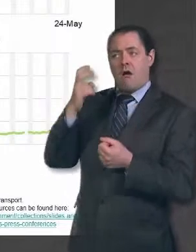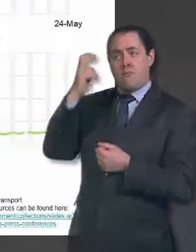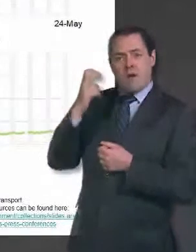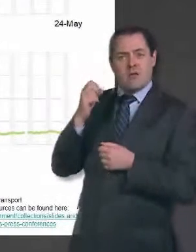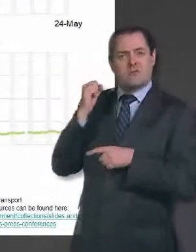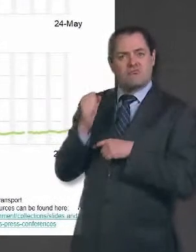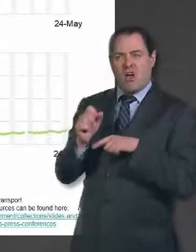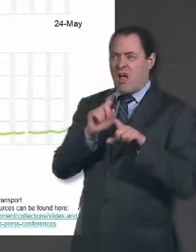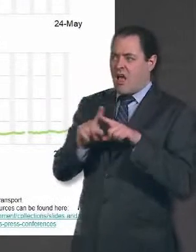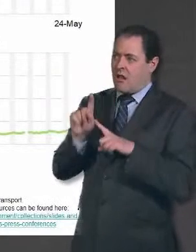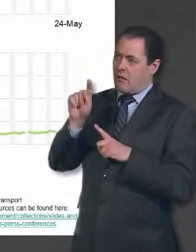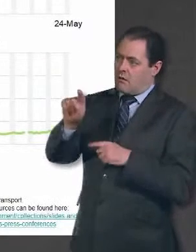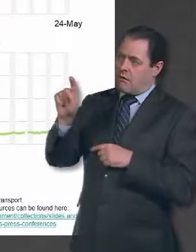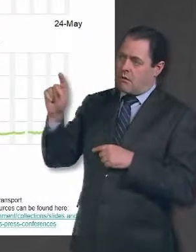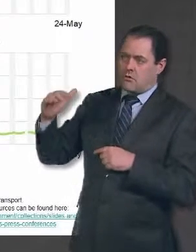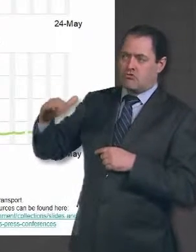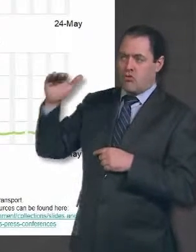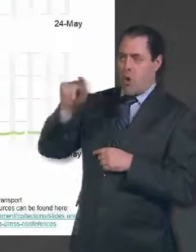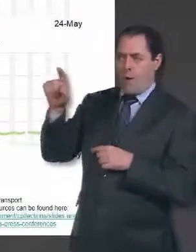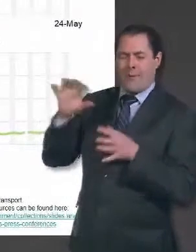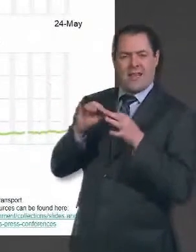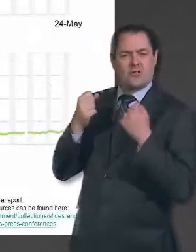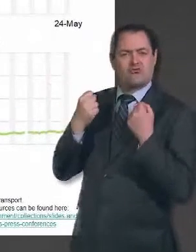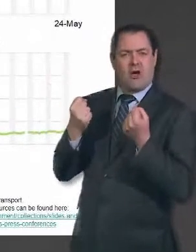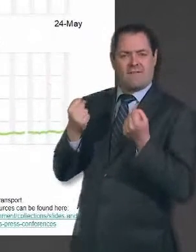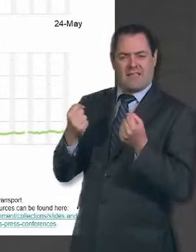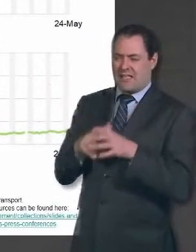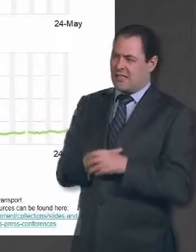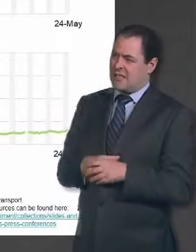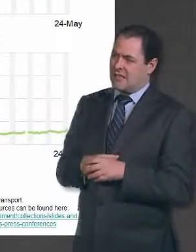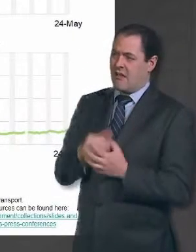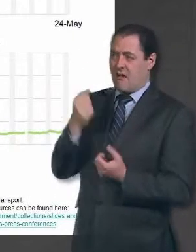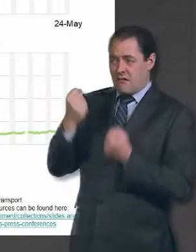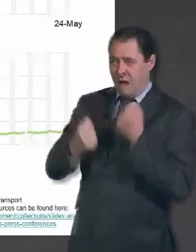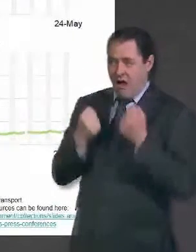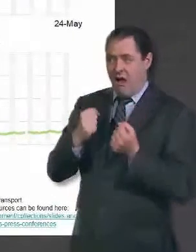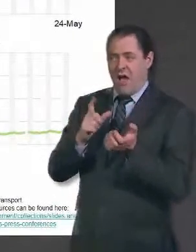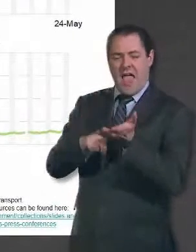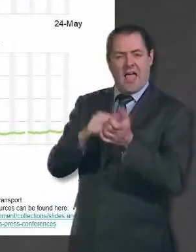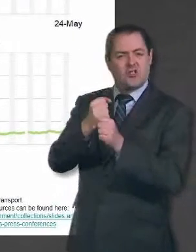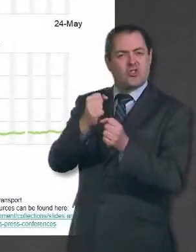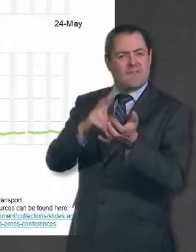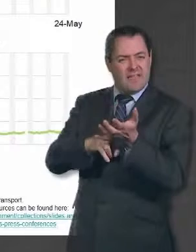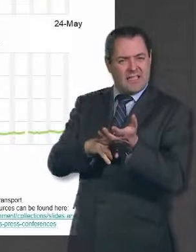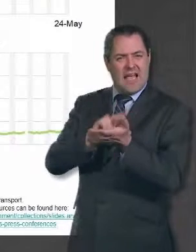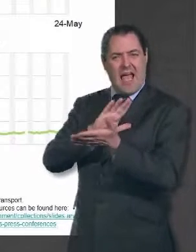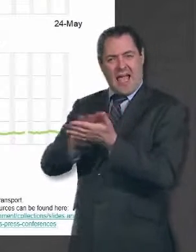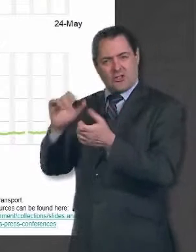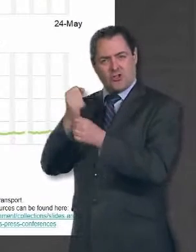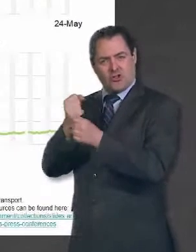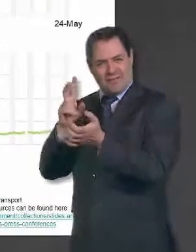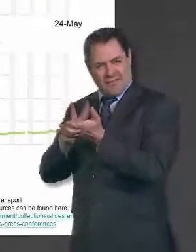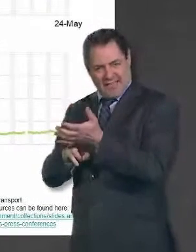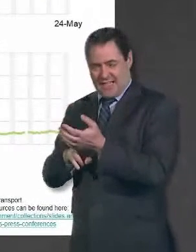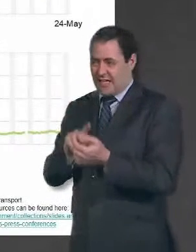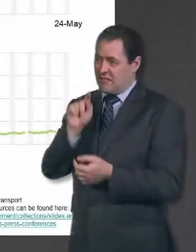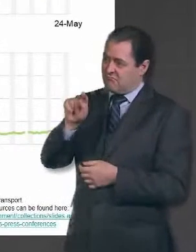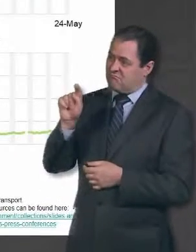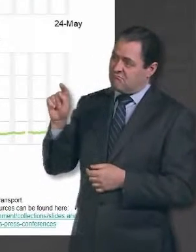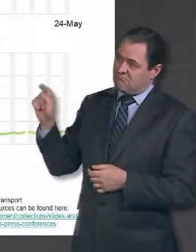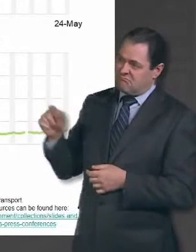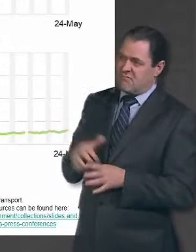vehicle transport, cars, light goods vehicles, and heavy goods vehicles. And we can see there that there's a small trend upwards in all